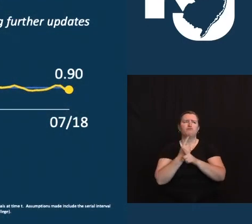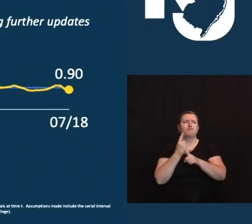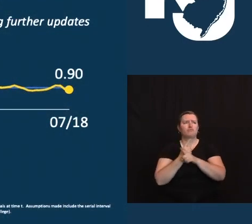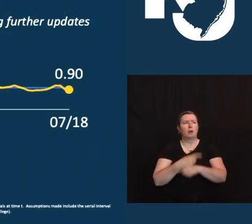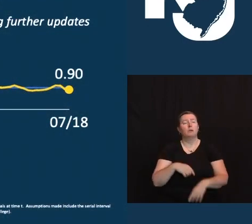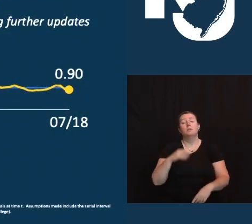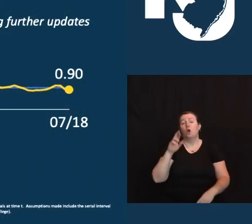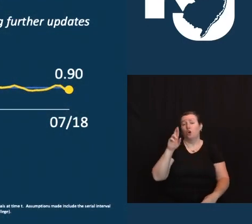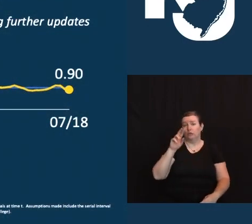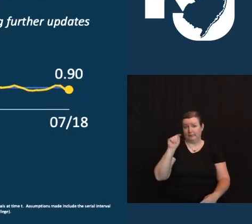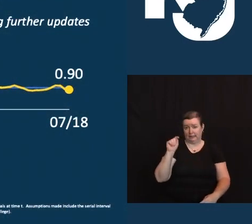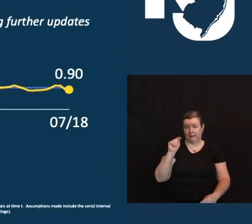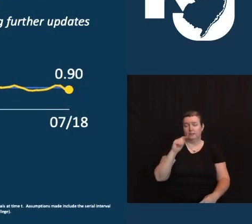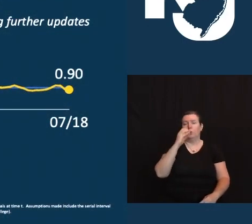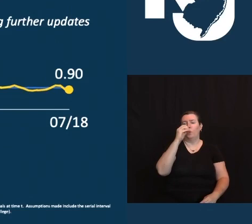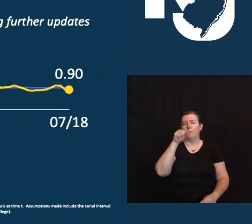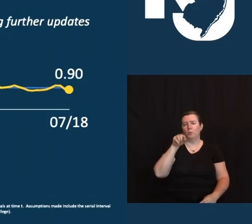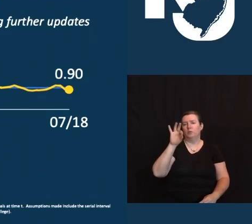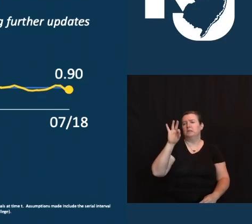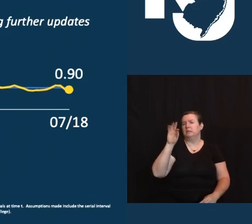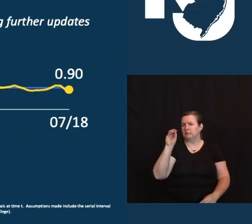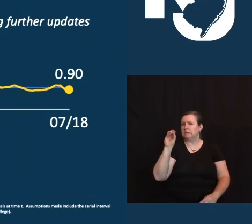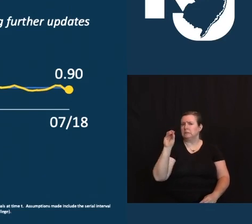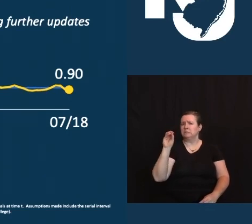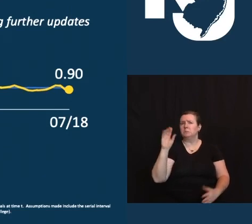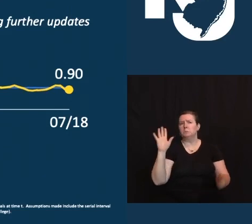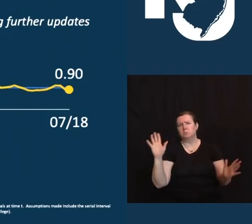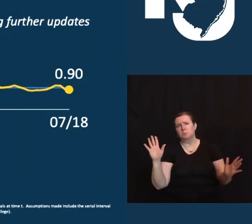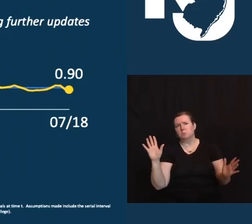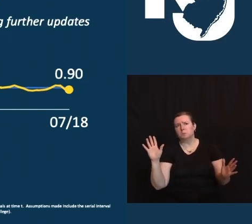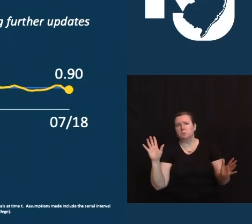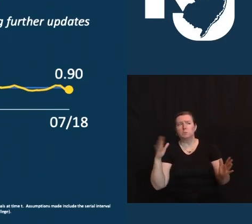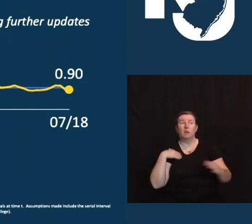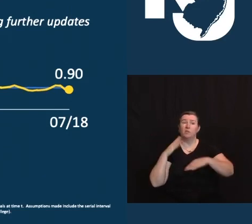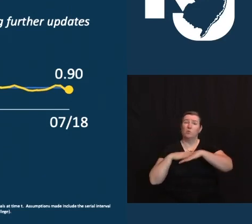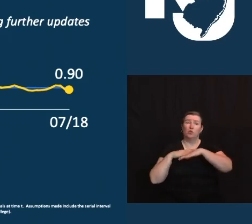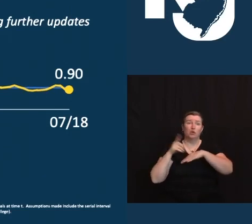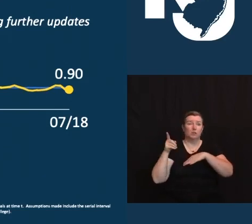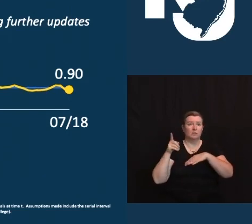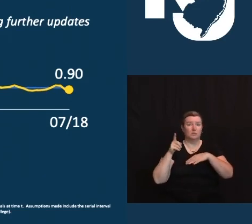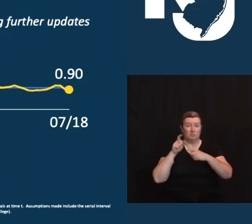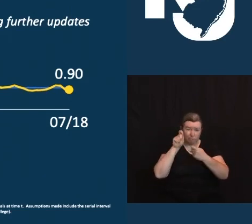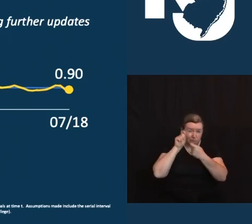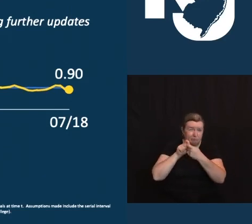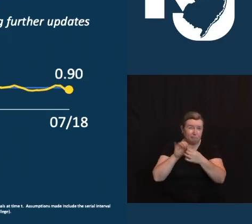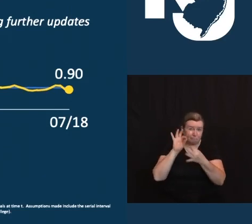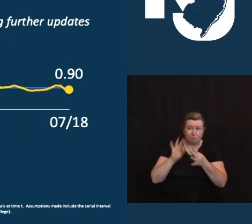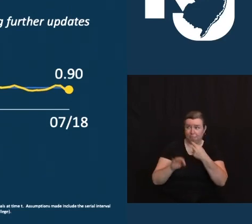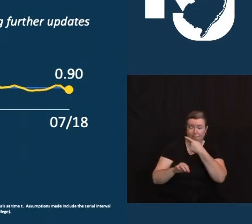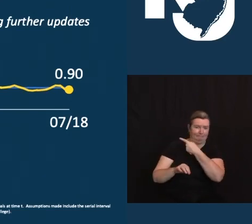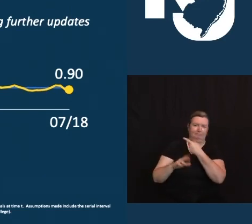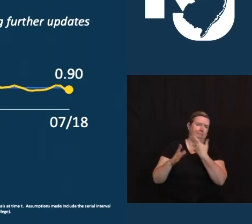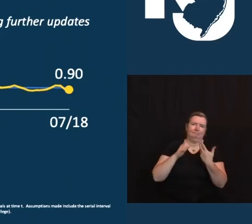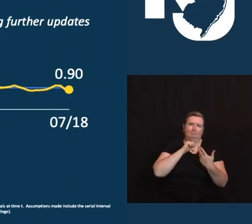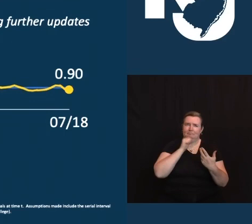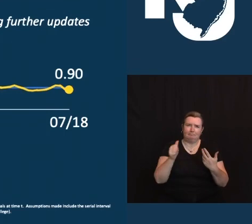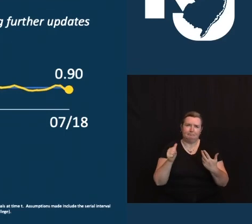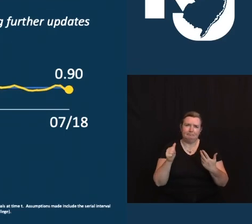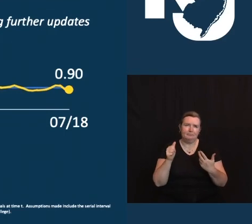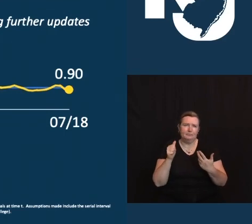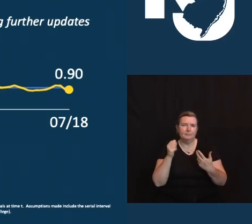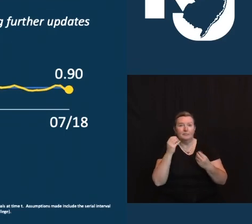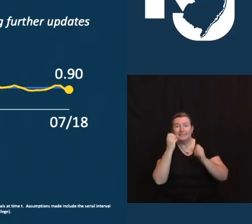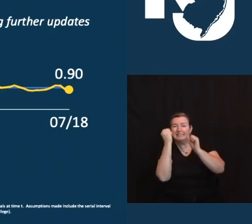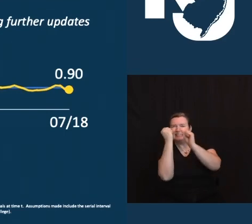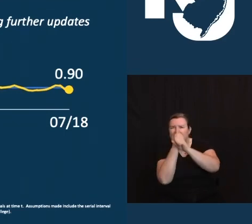at 0.90. I want to warn that may not actually, given the data challenges that